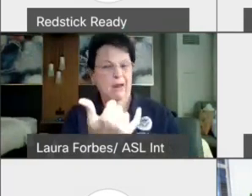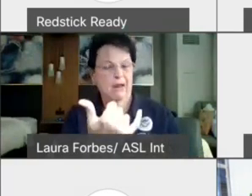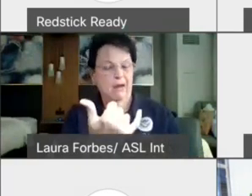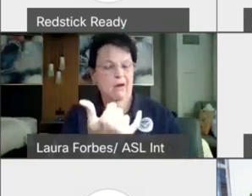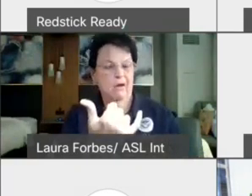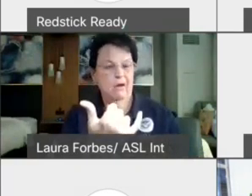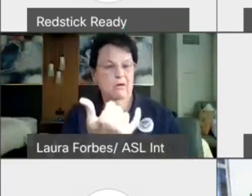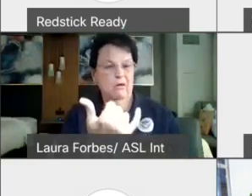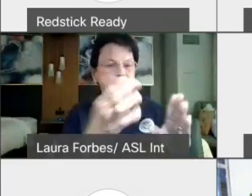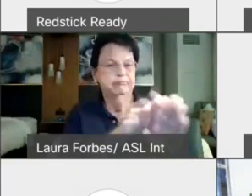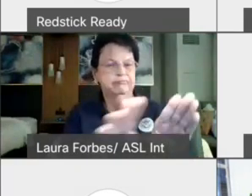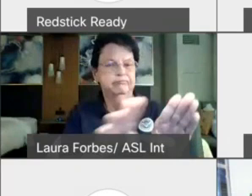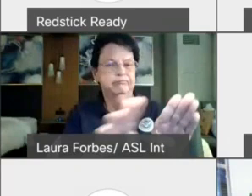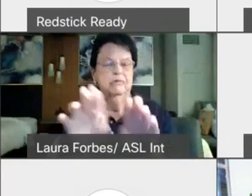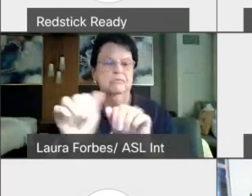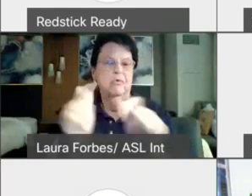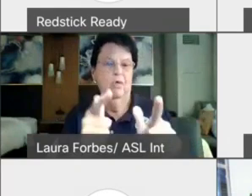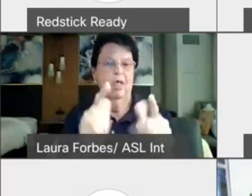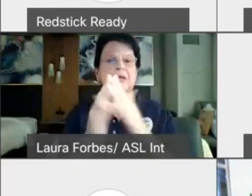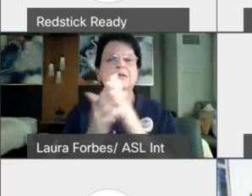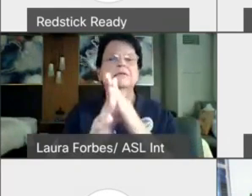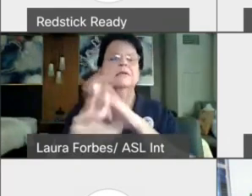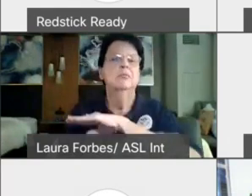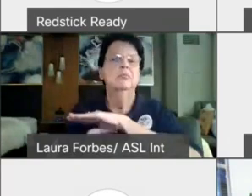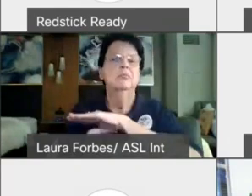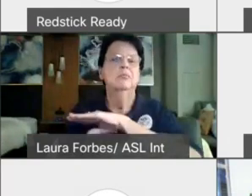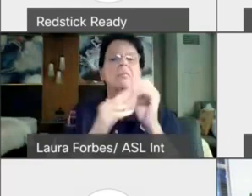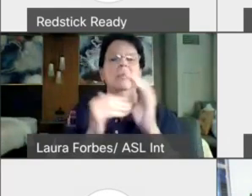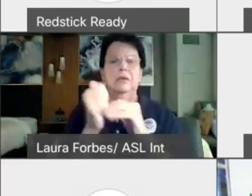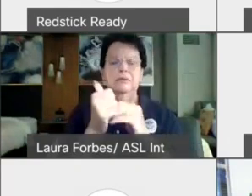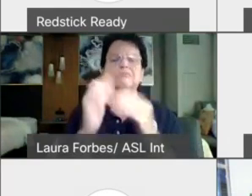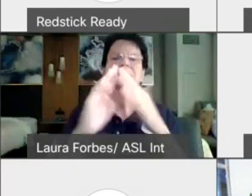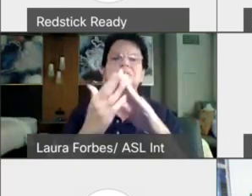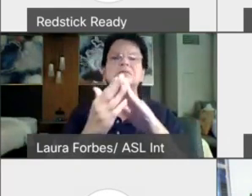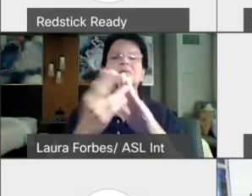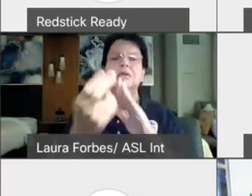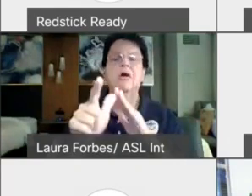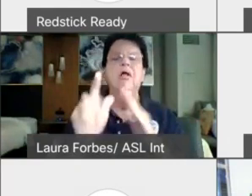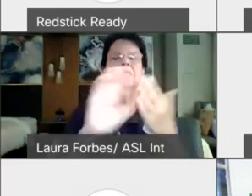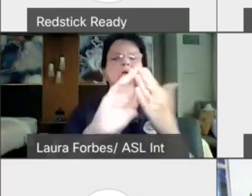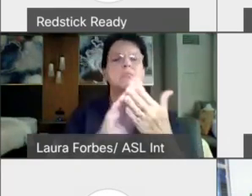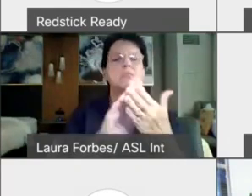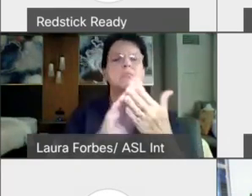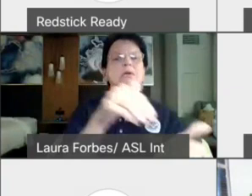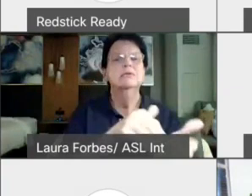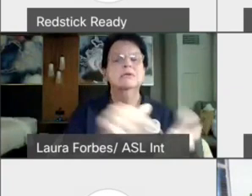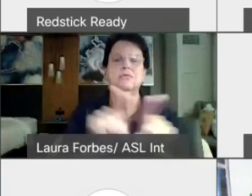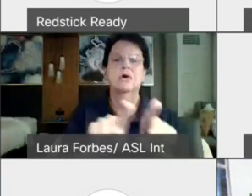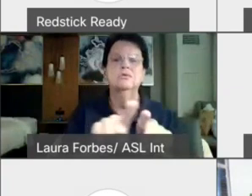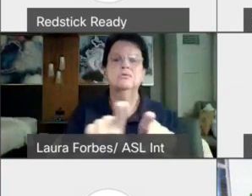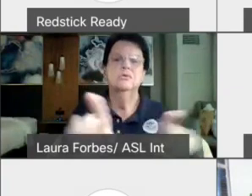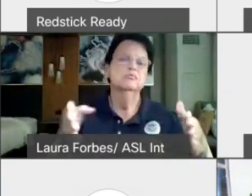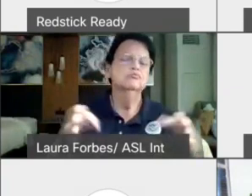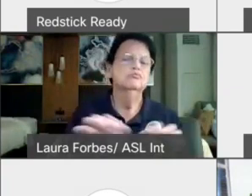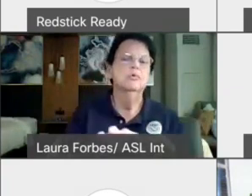have closed all city parish buildings, including City Hall and our community centers. And we did this out of an